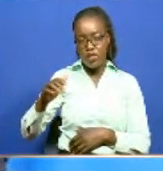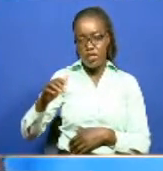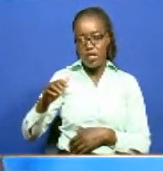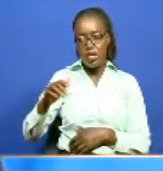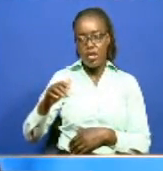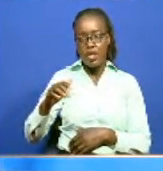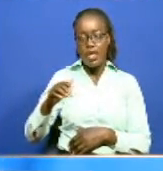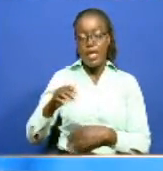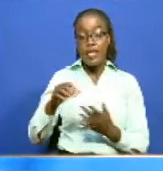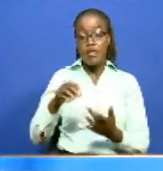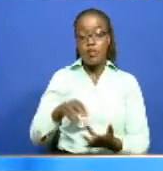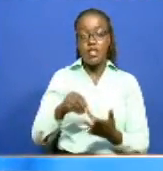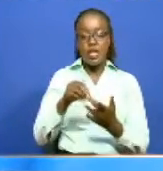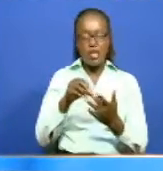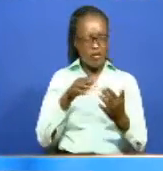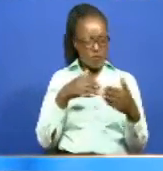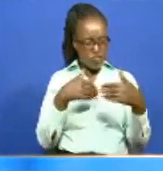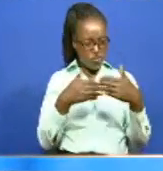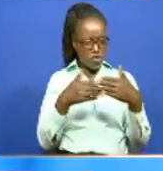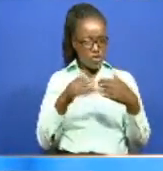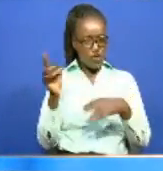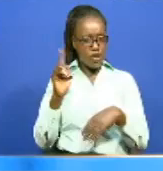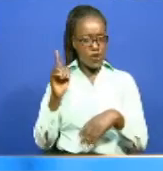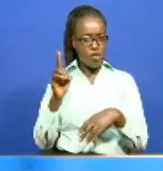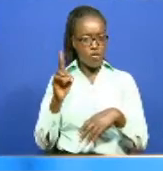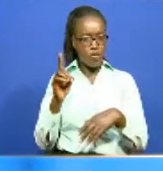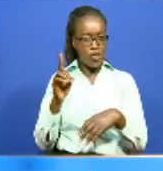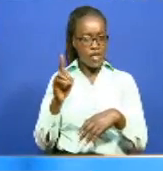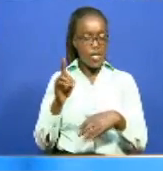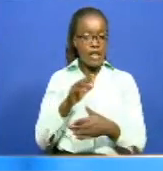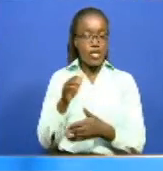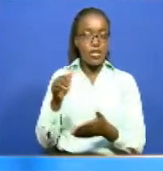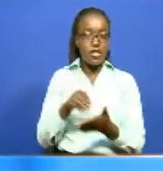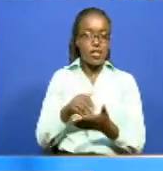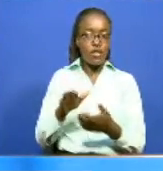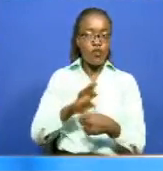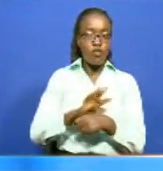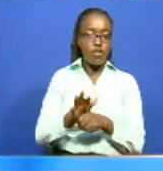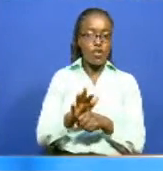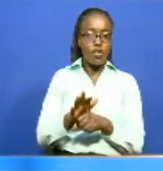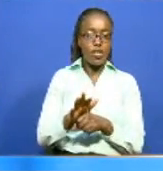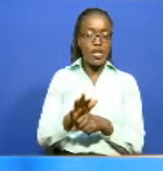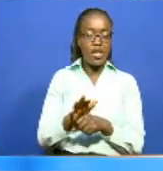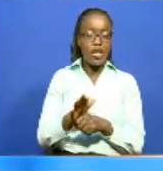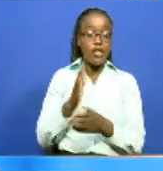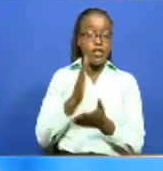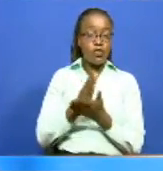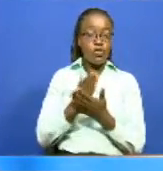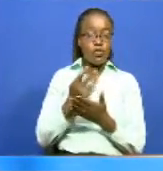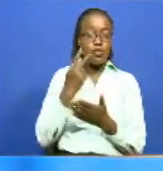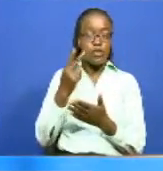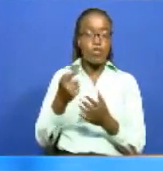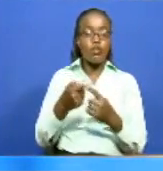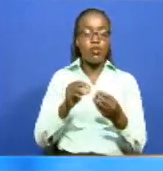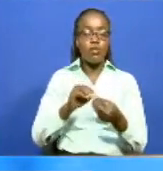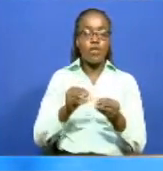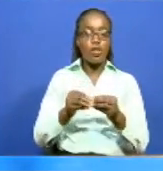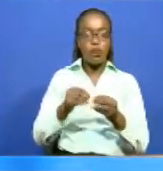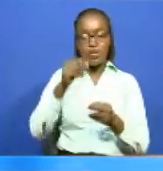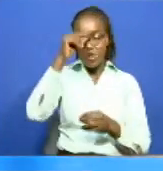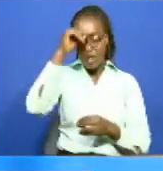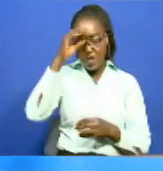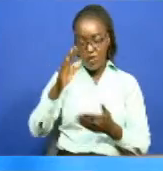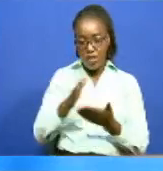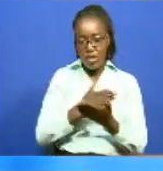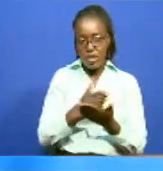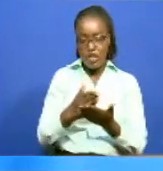especially its proximity to Nairobi, which has been an epicenter of COVID-19. And really we can see from the numbers that the governor has shared